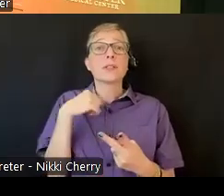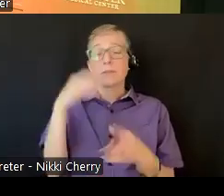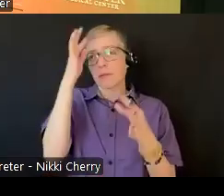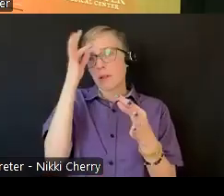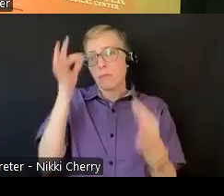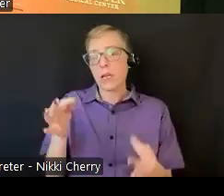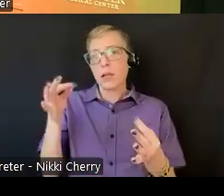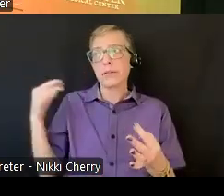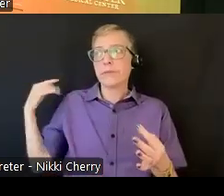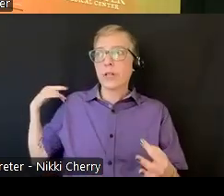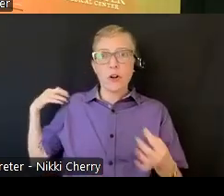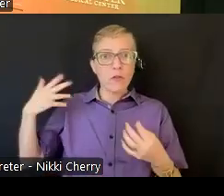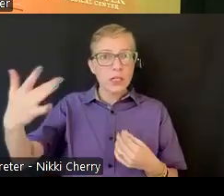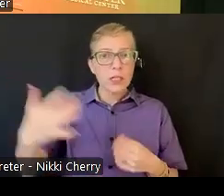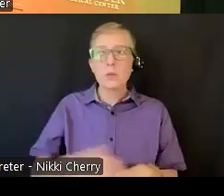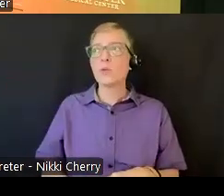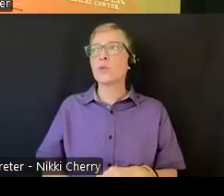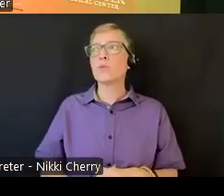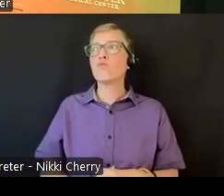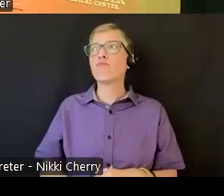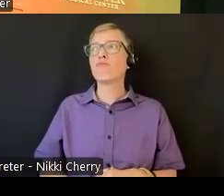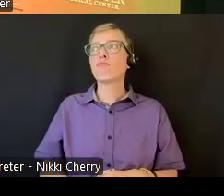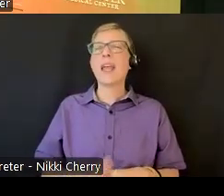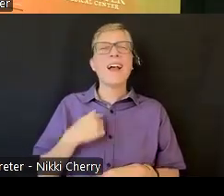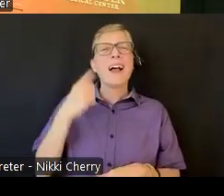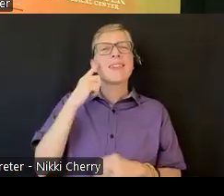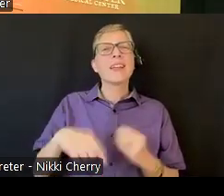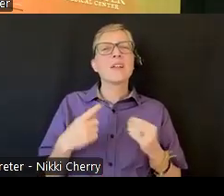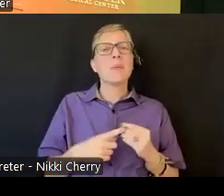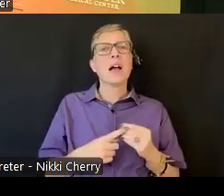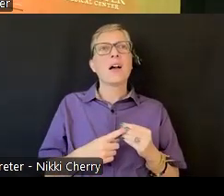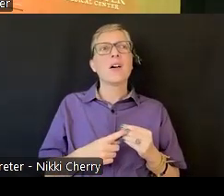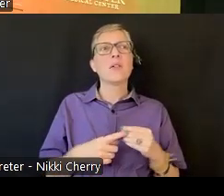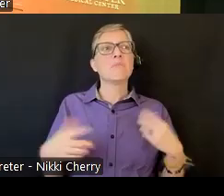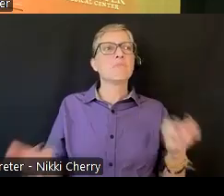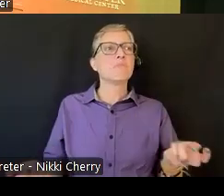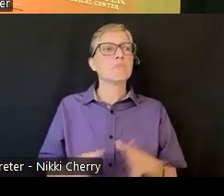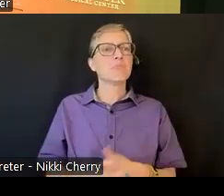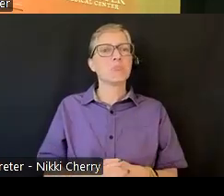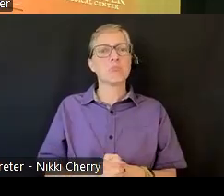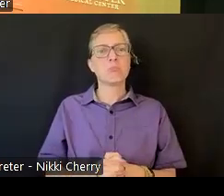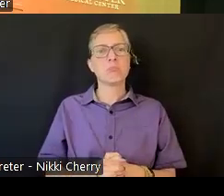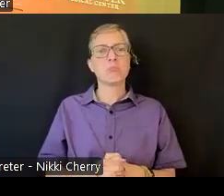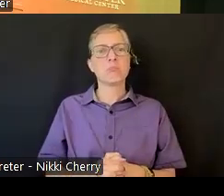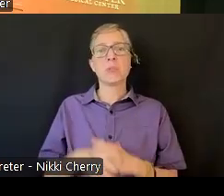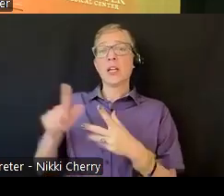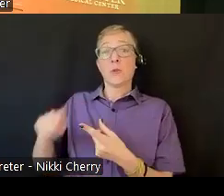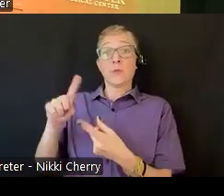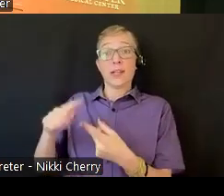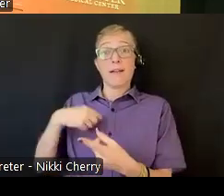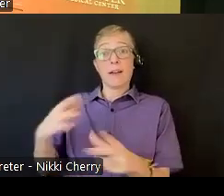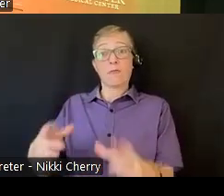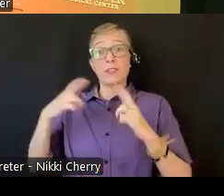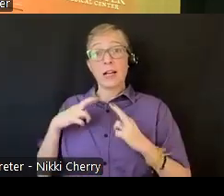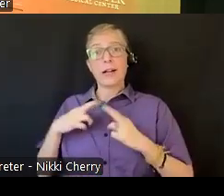I'm one of those. I guess I think about what would I like to say when I retire, or